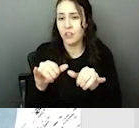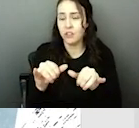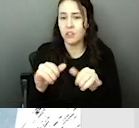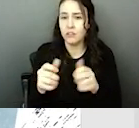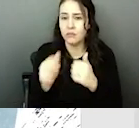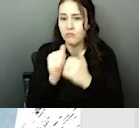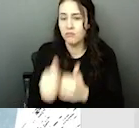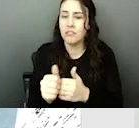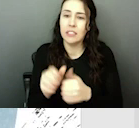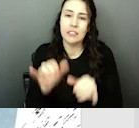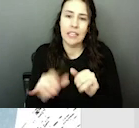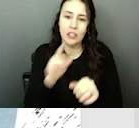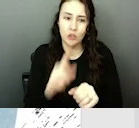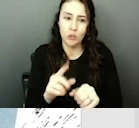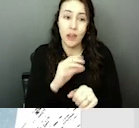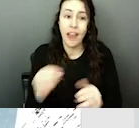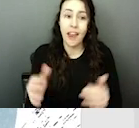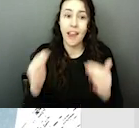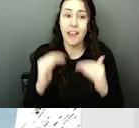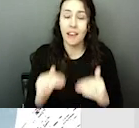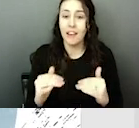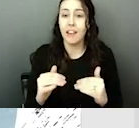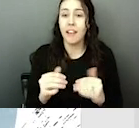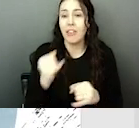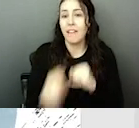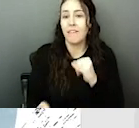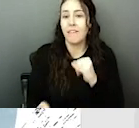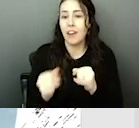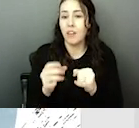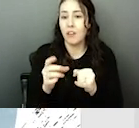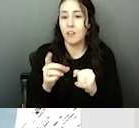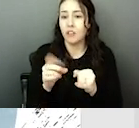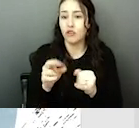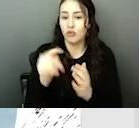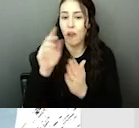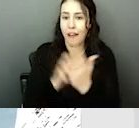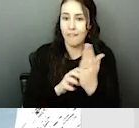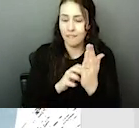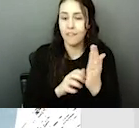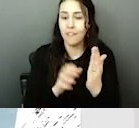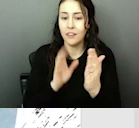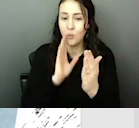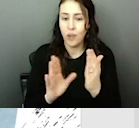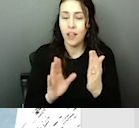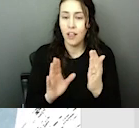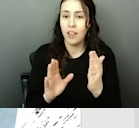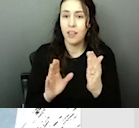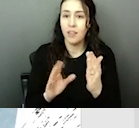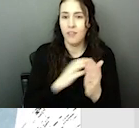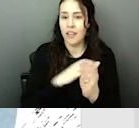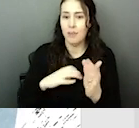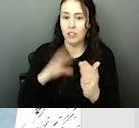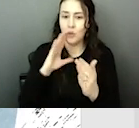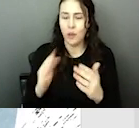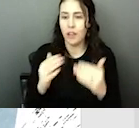take action on the final draft that comes from the leadership team up in June.